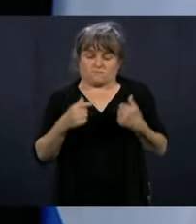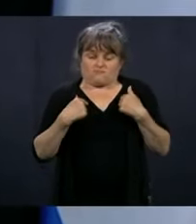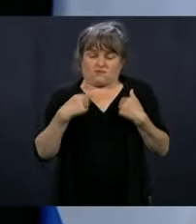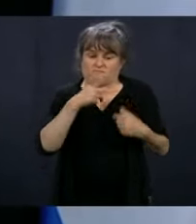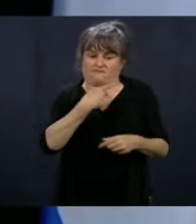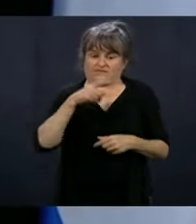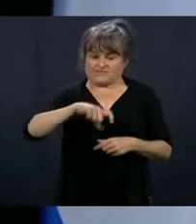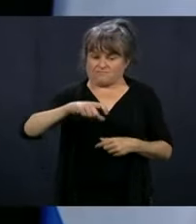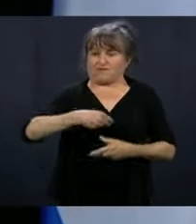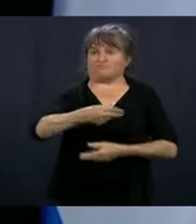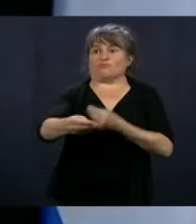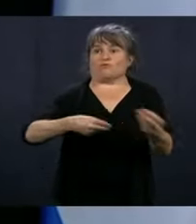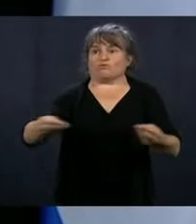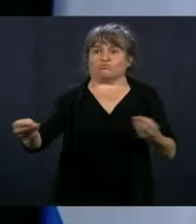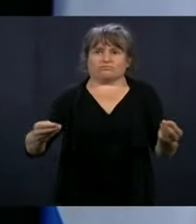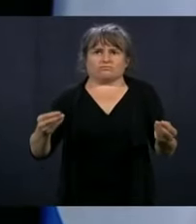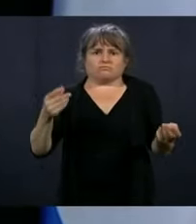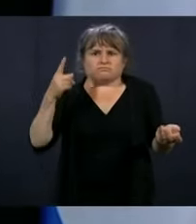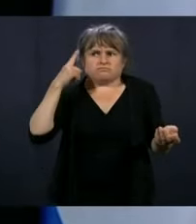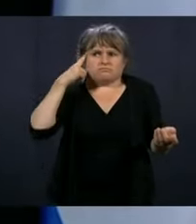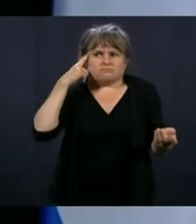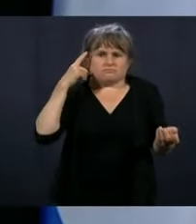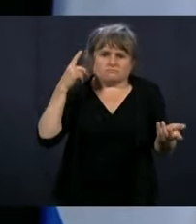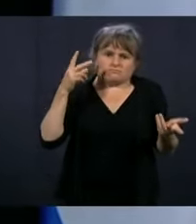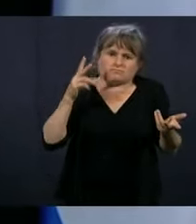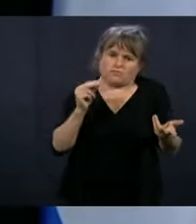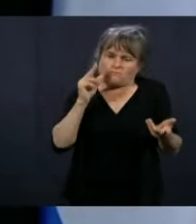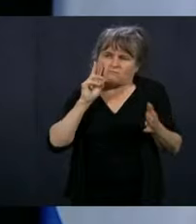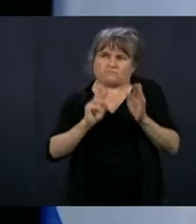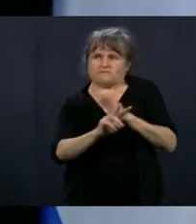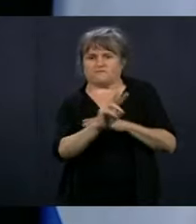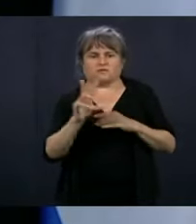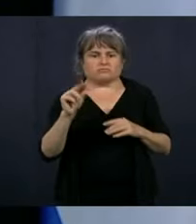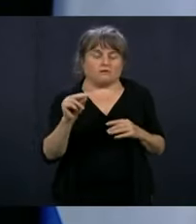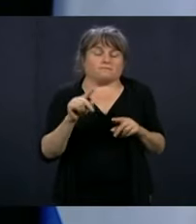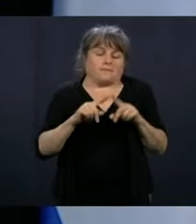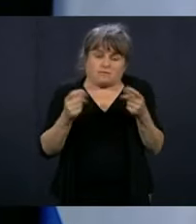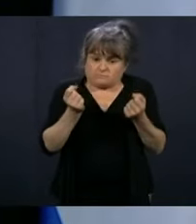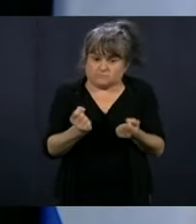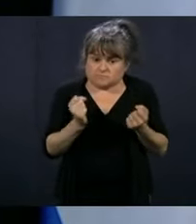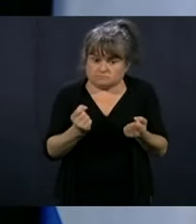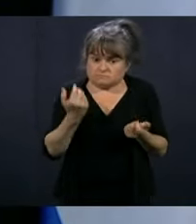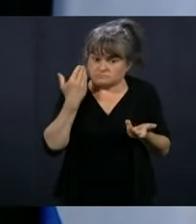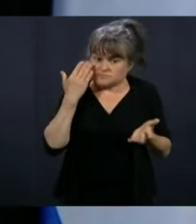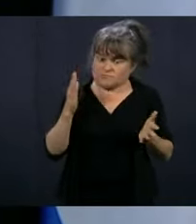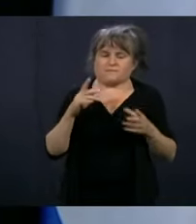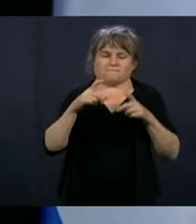not what our intention. I'm not saying that, it won't happen. Everything can be looked at and done.